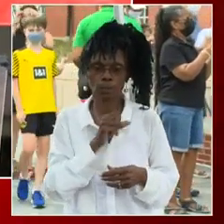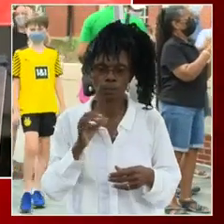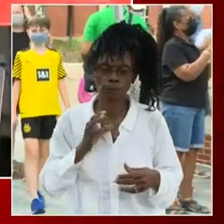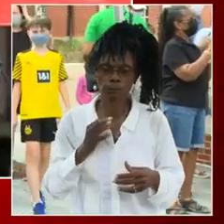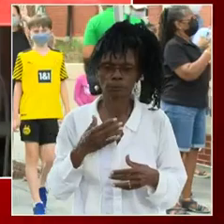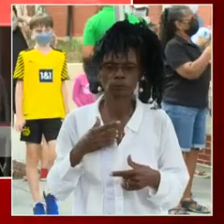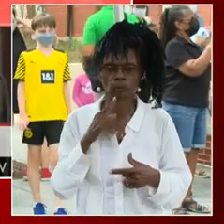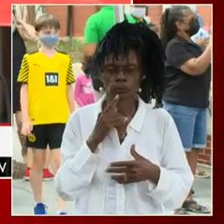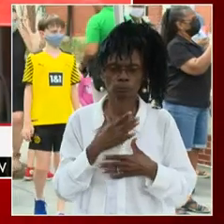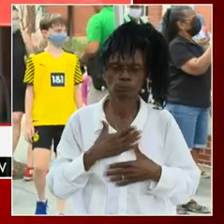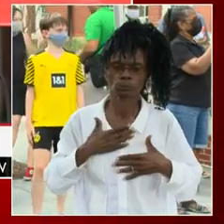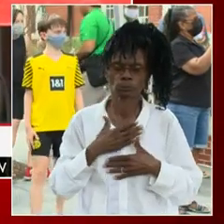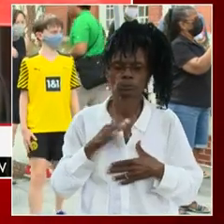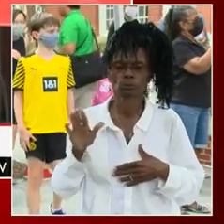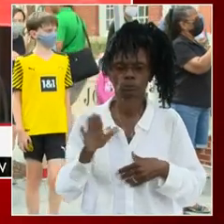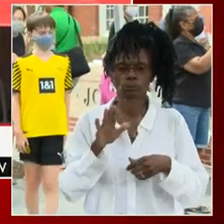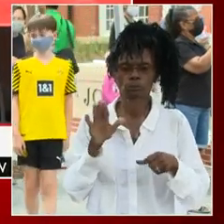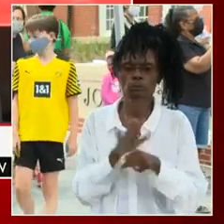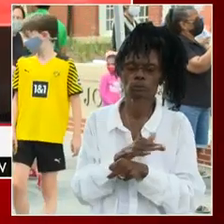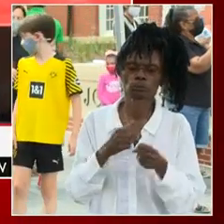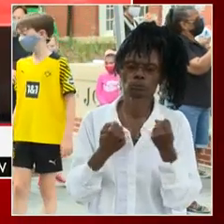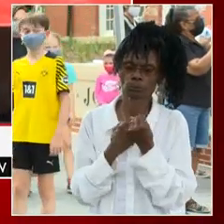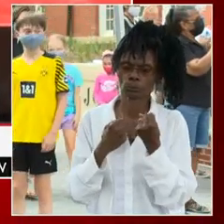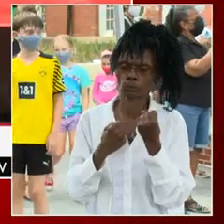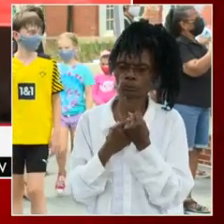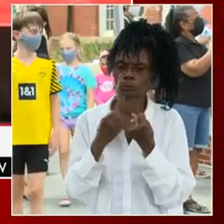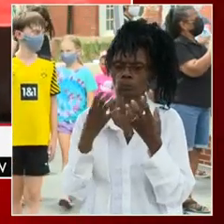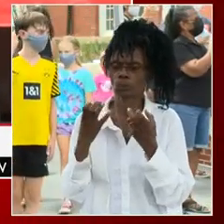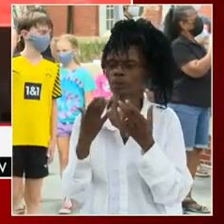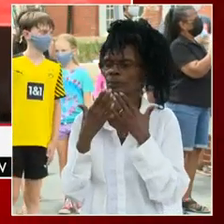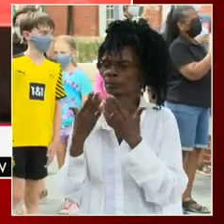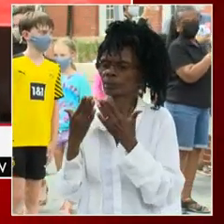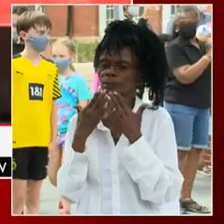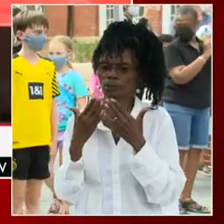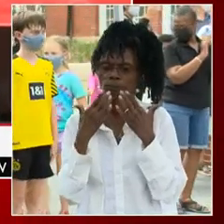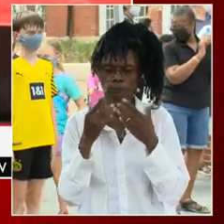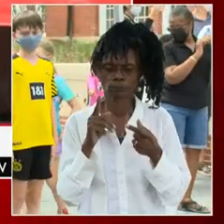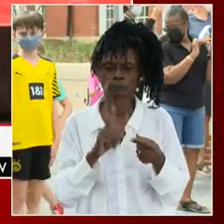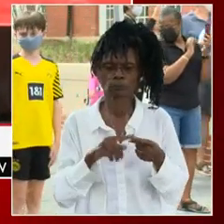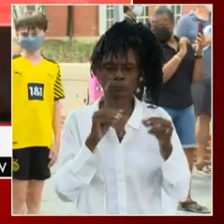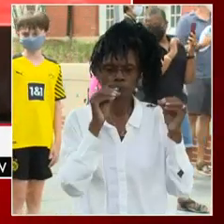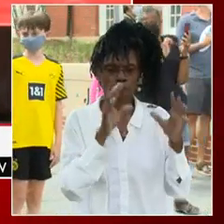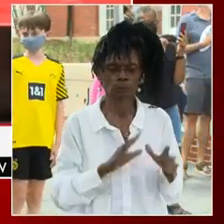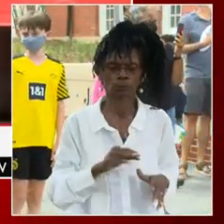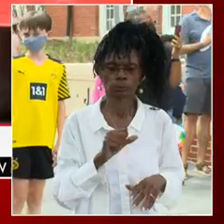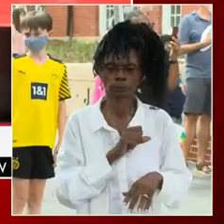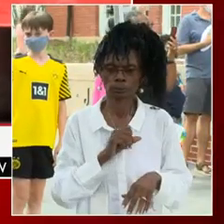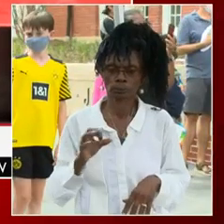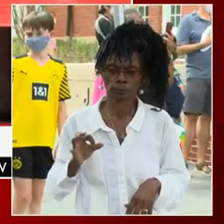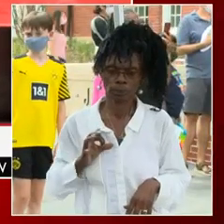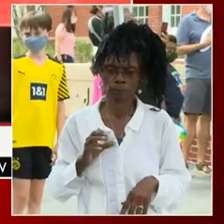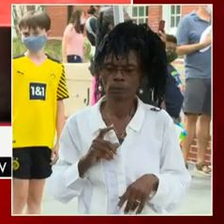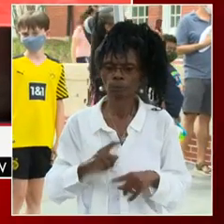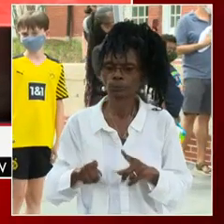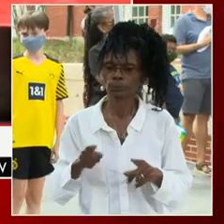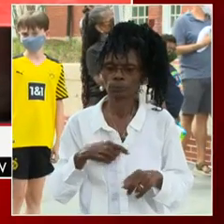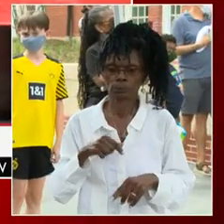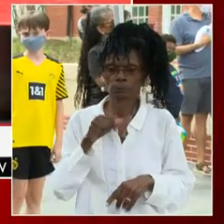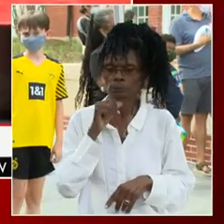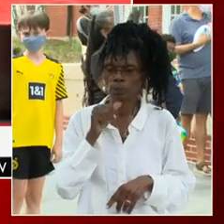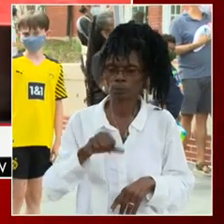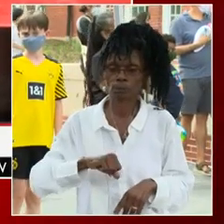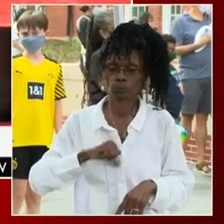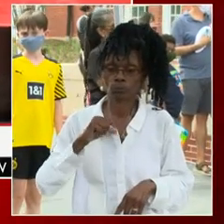the teachers, staff, and parents of Eaton. I could not be prouder of your patience,